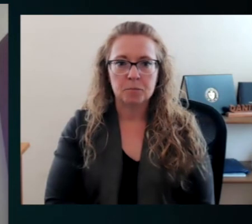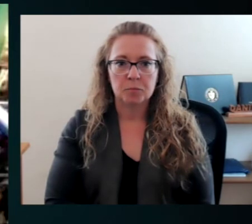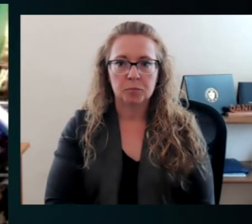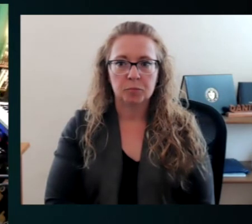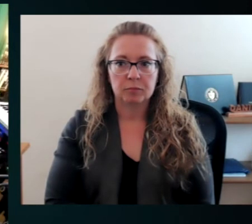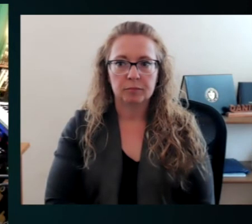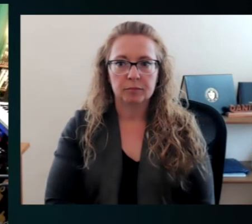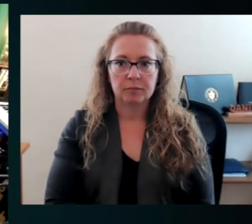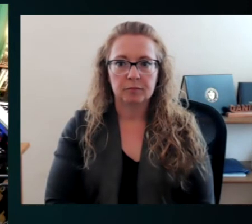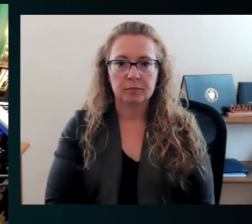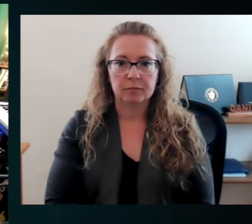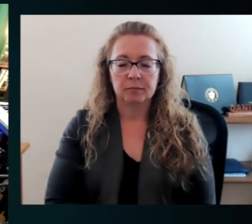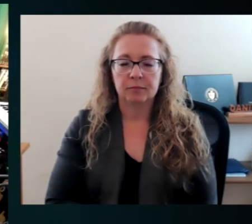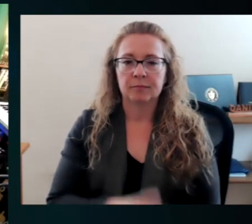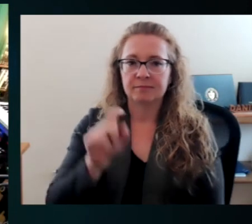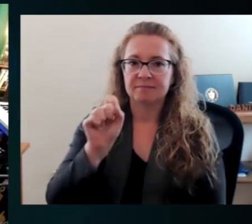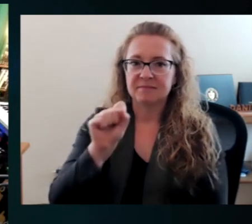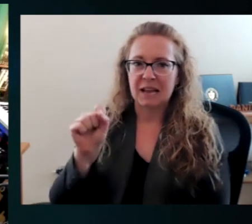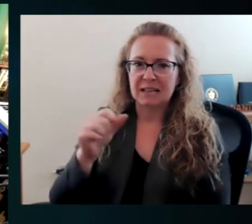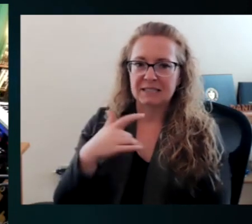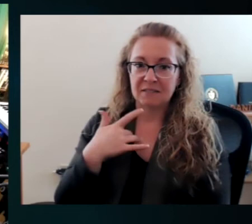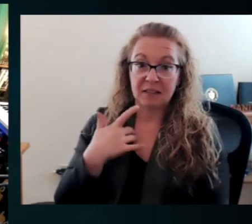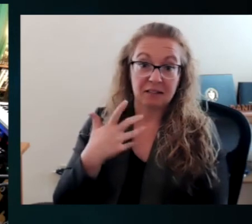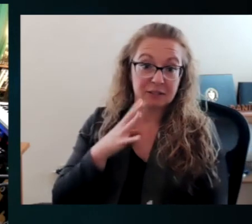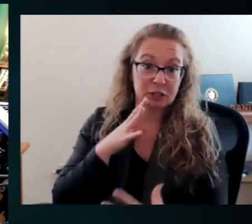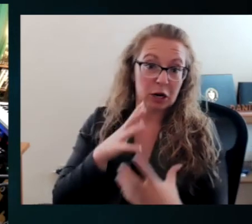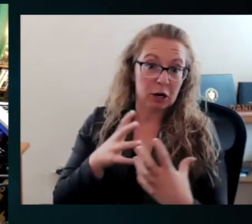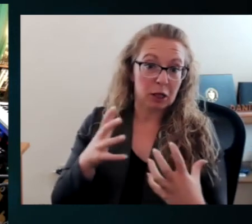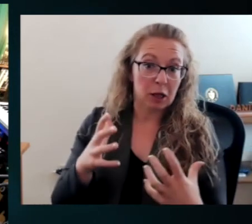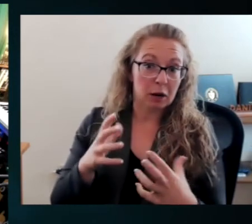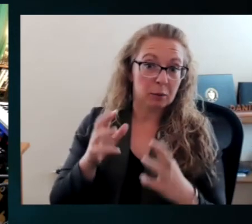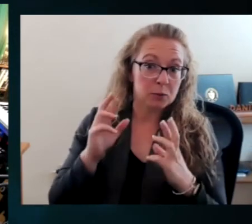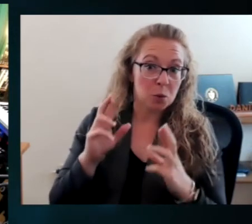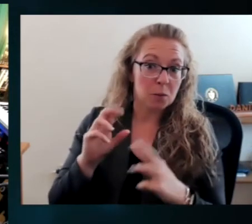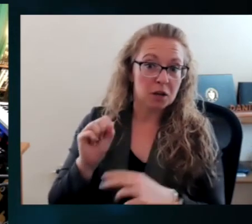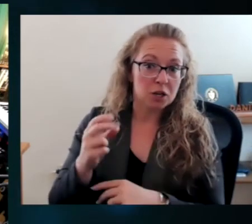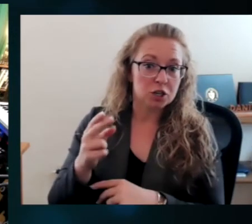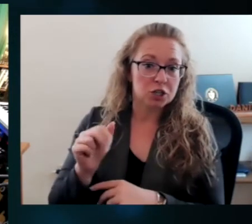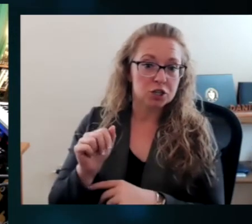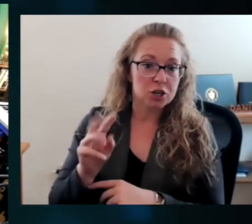I mean, I feel like I've talked a lot, so I was kind of hoping Xiaowen or Neha would weigh in.